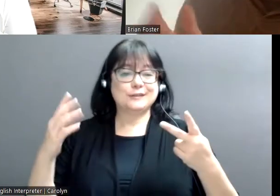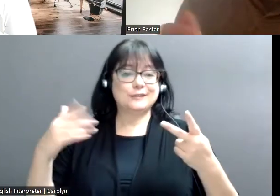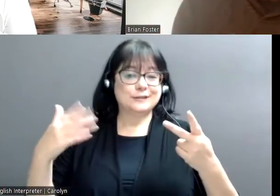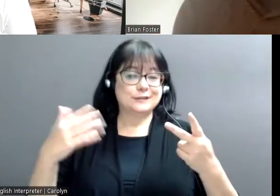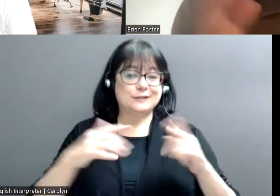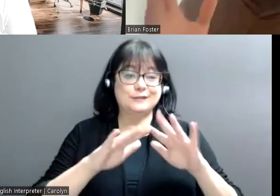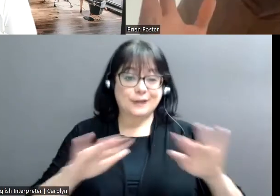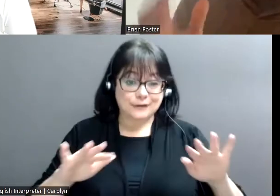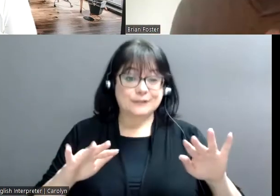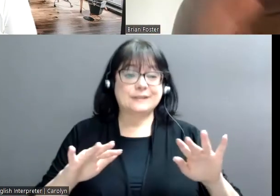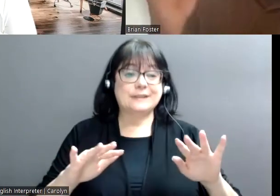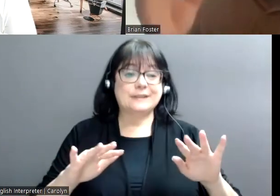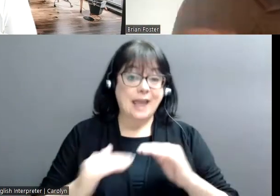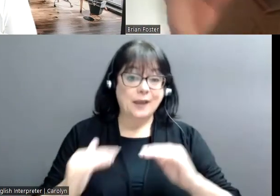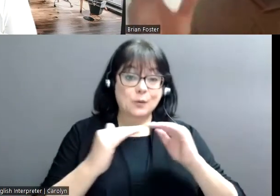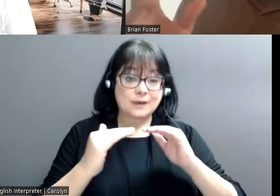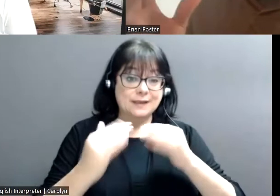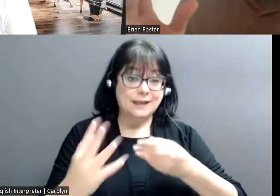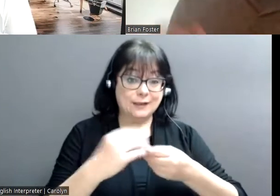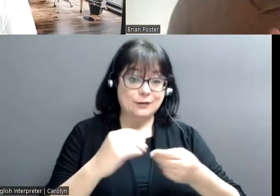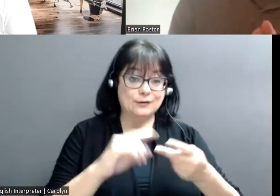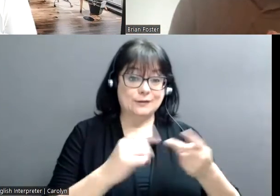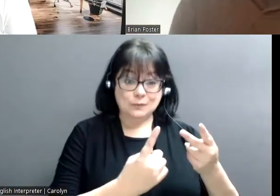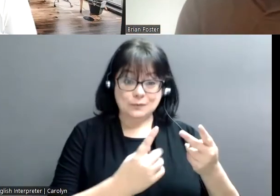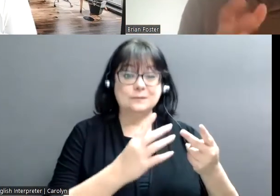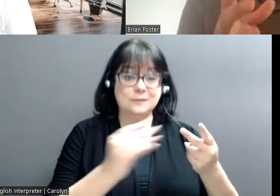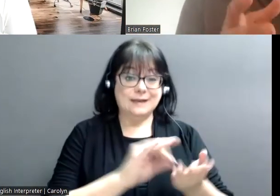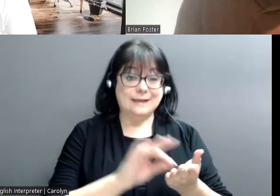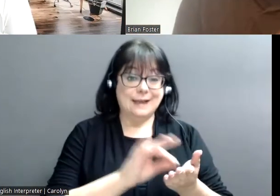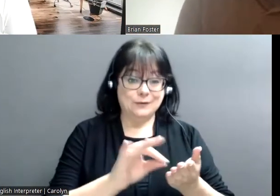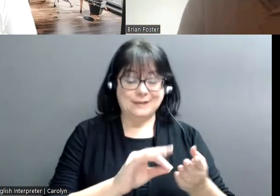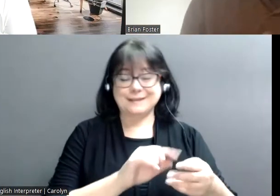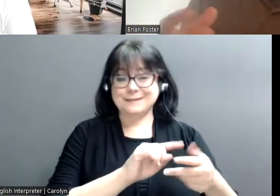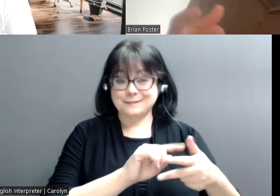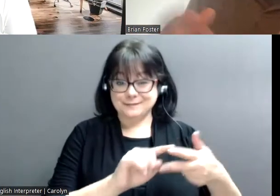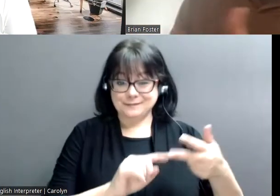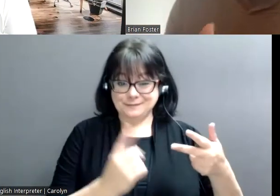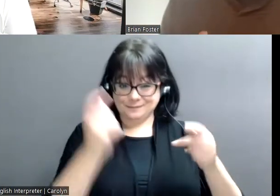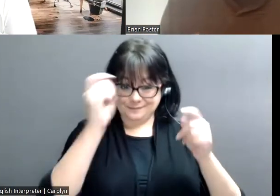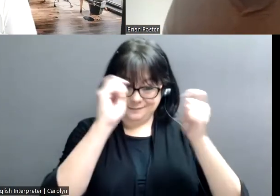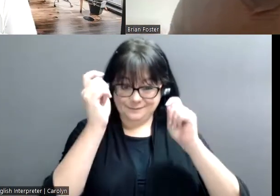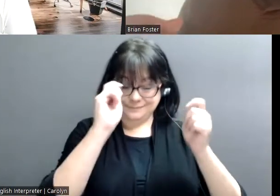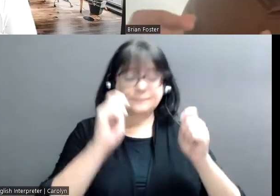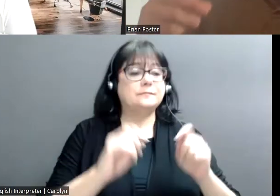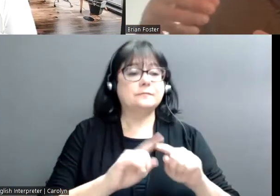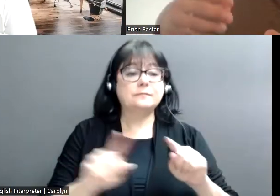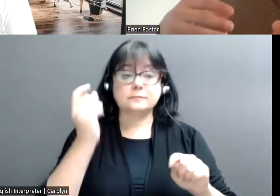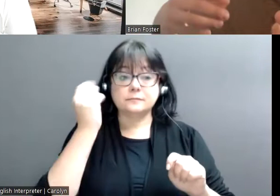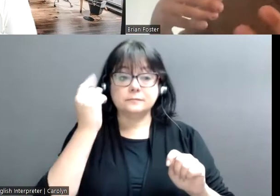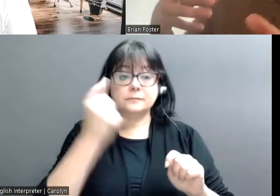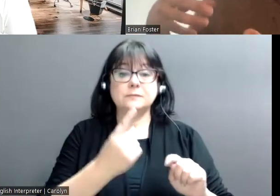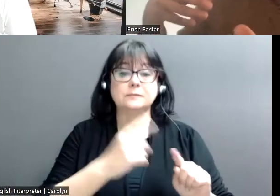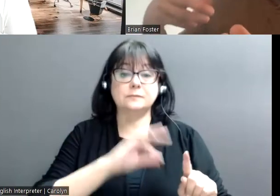diversity, equity, inclusion, everything. You're the bookkeeper too. But the advantage of that is that you get an intimacy and understanding